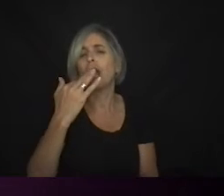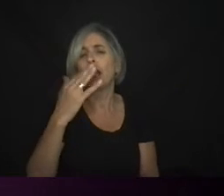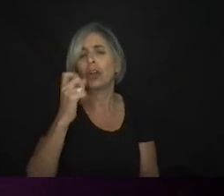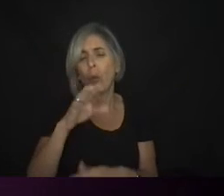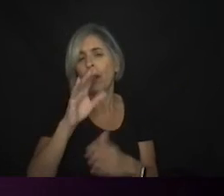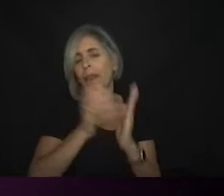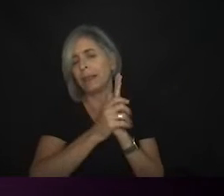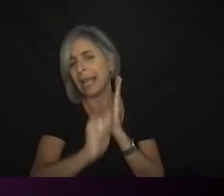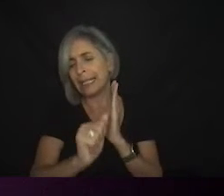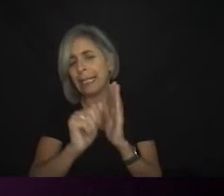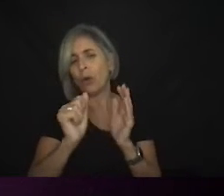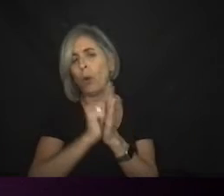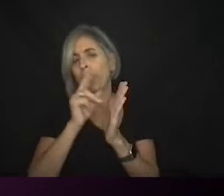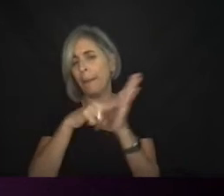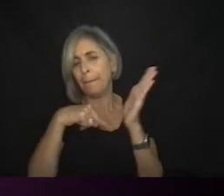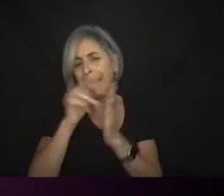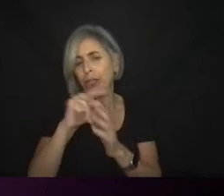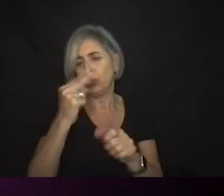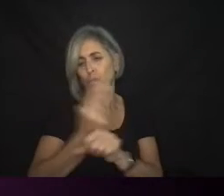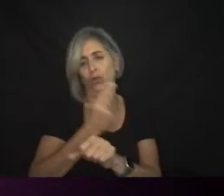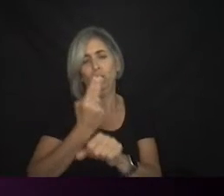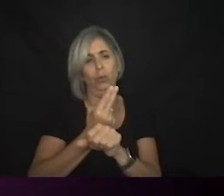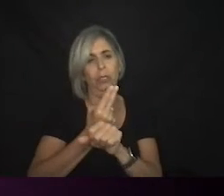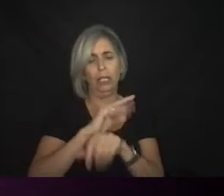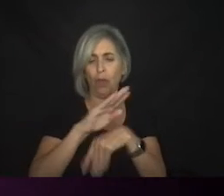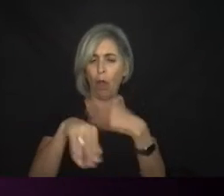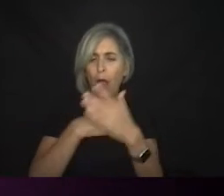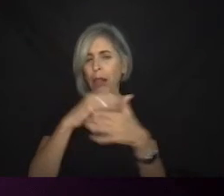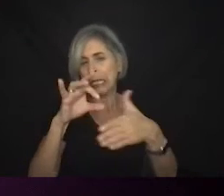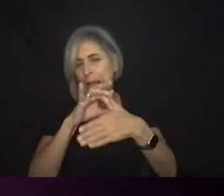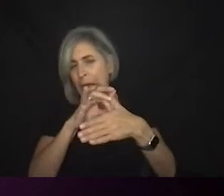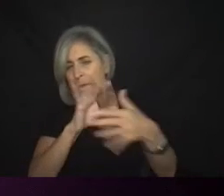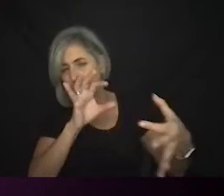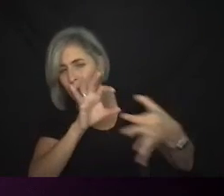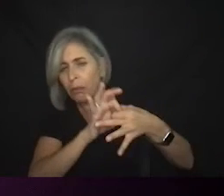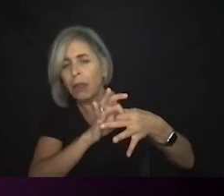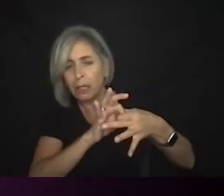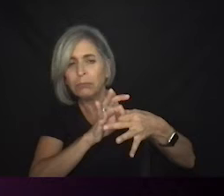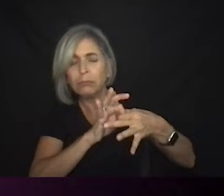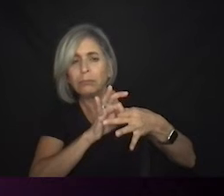techniques and the paints being used. So it's all very context dependent.